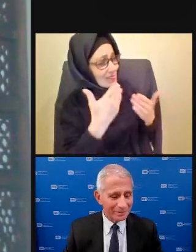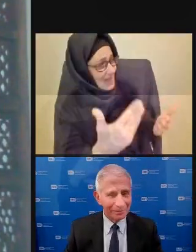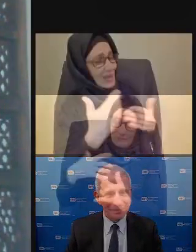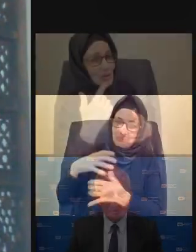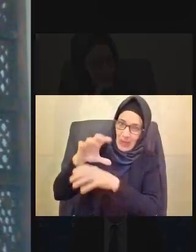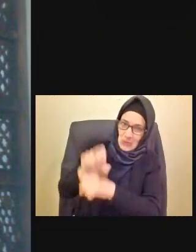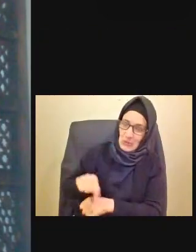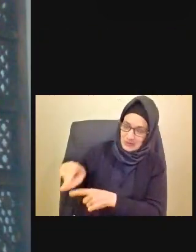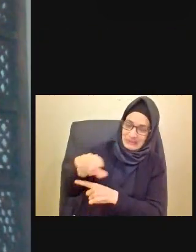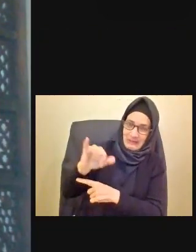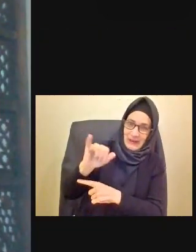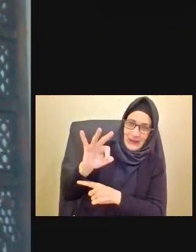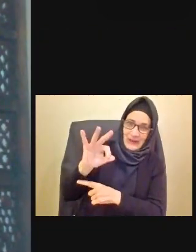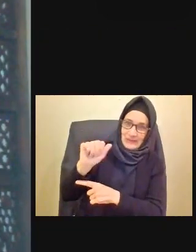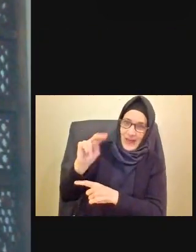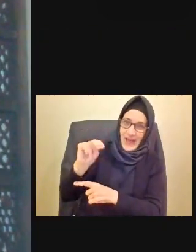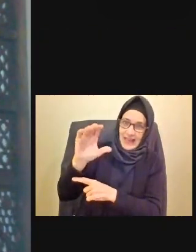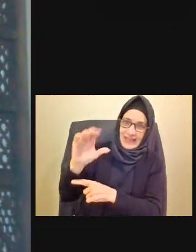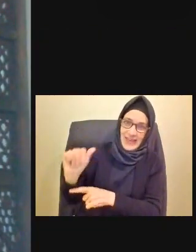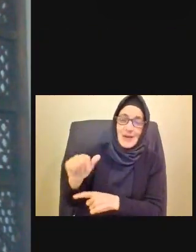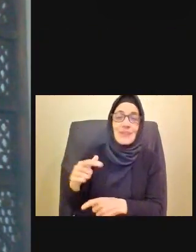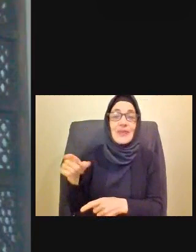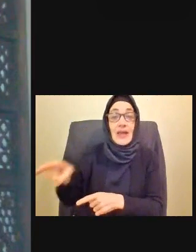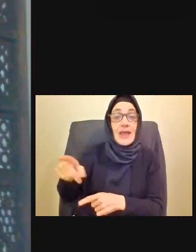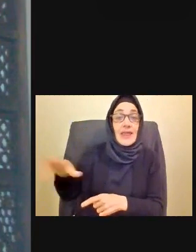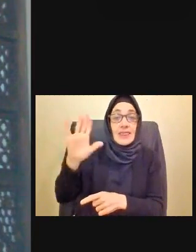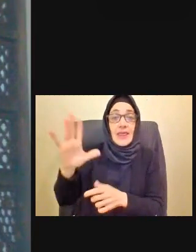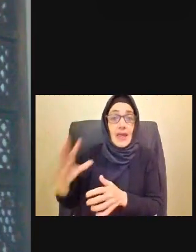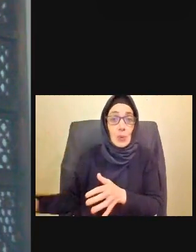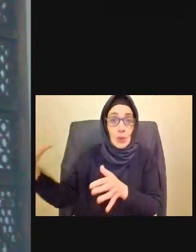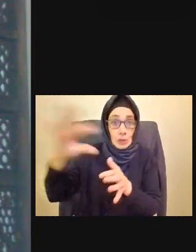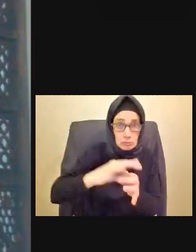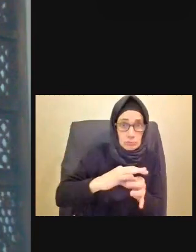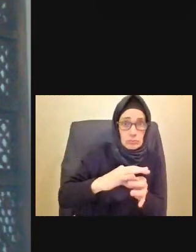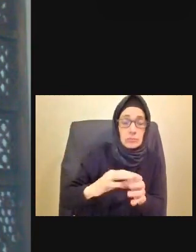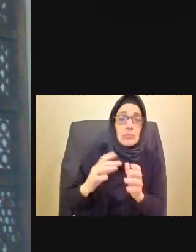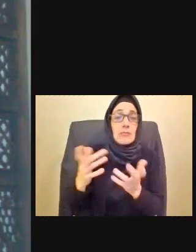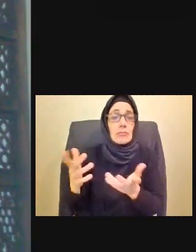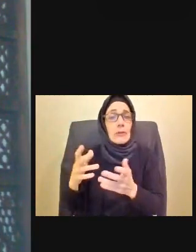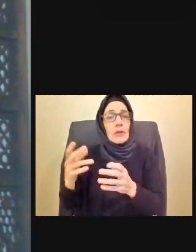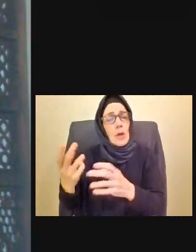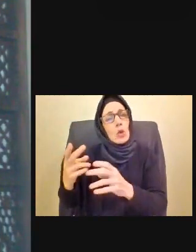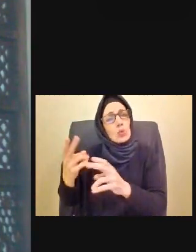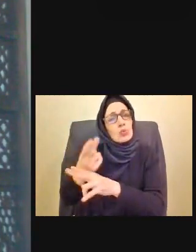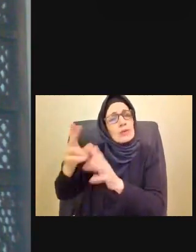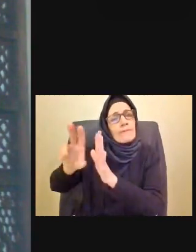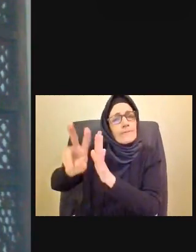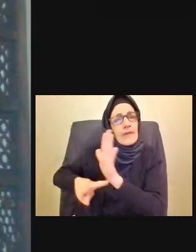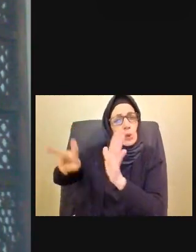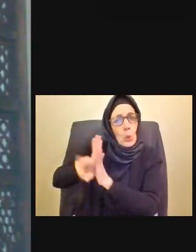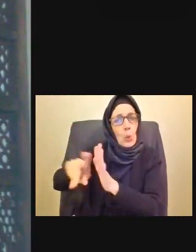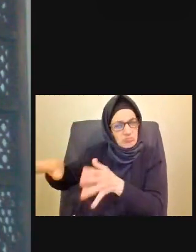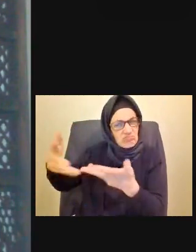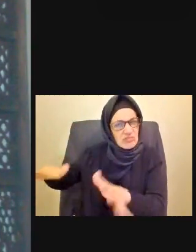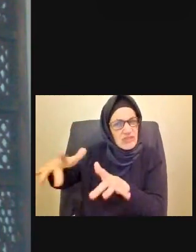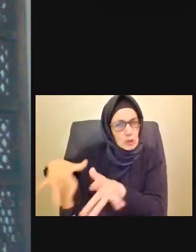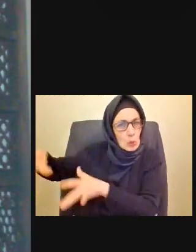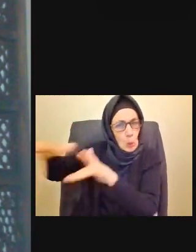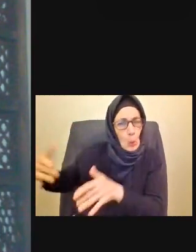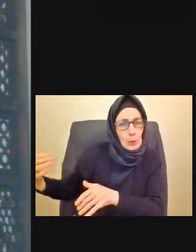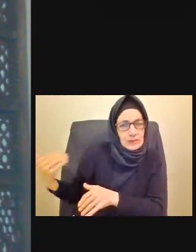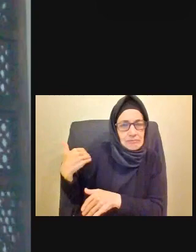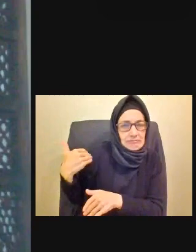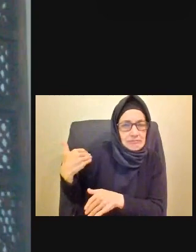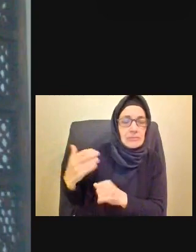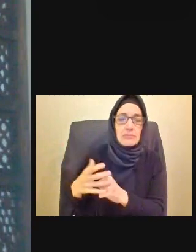me. IFANCA will be joining us through a pre-recorded video presentation that they had prepared for us so